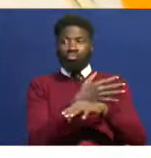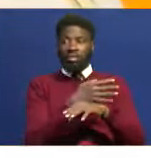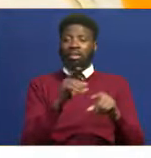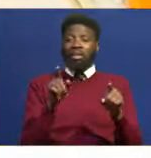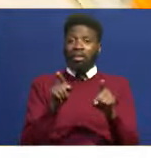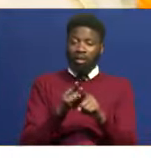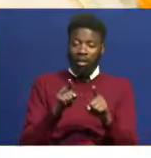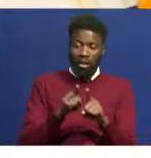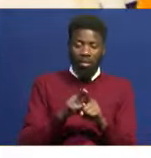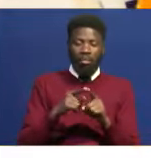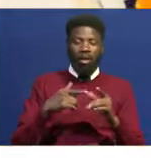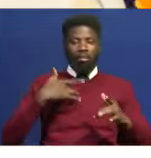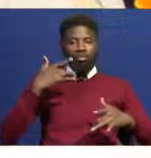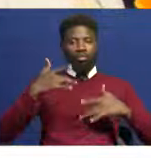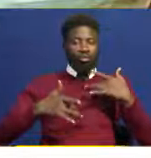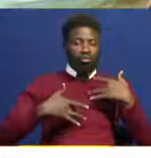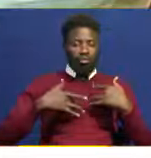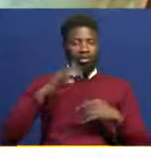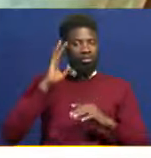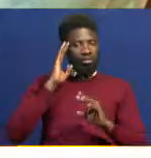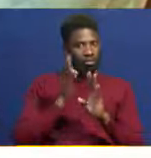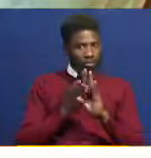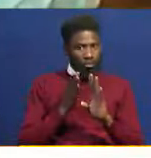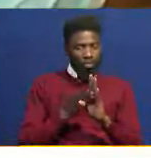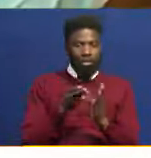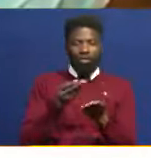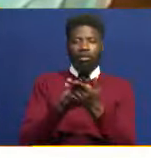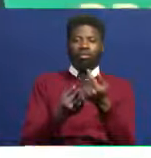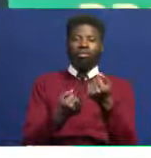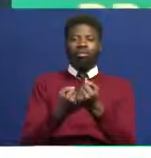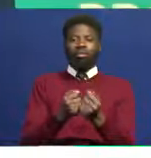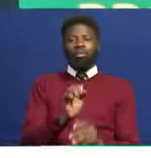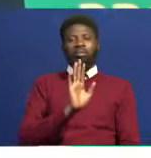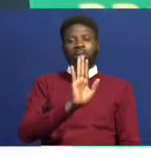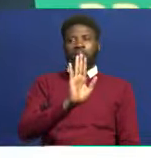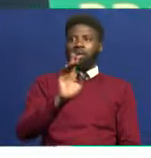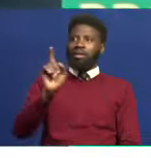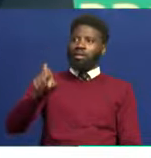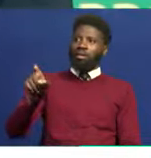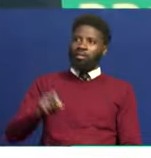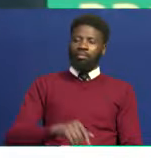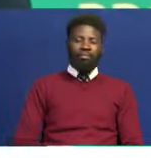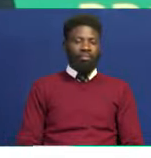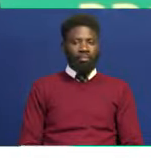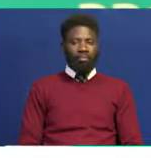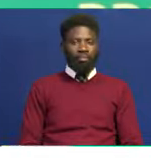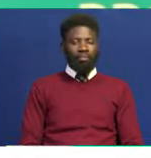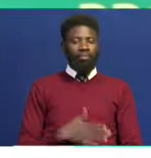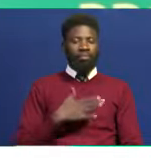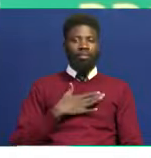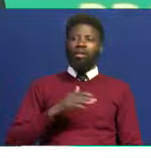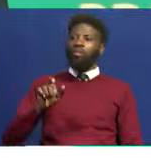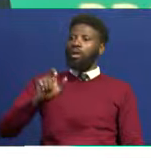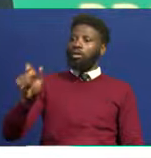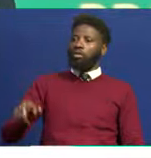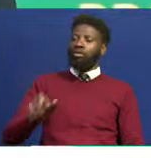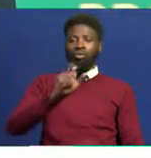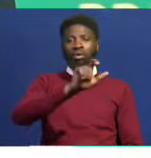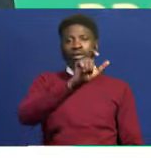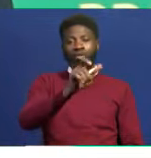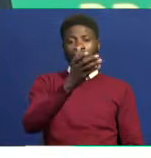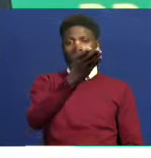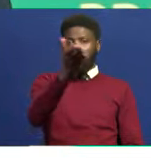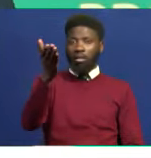emotional, psychological and financial support required. Our regional cancer centers are being enhanced to offer